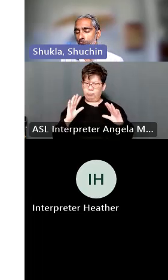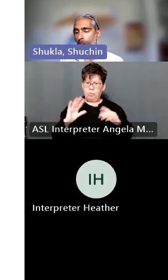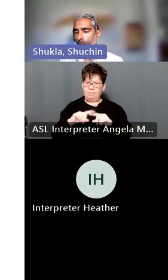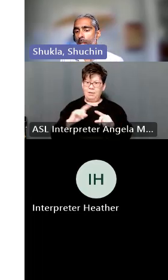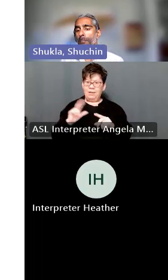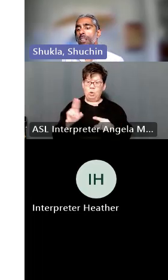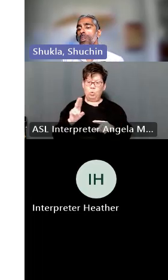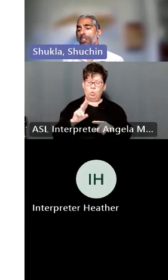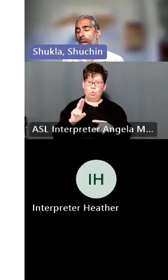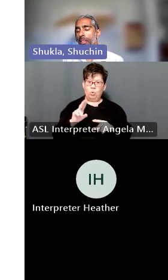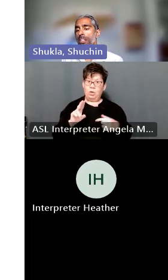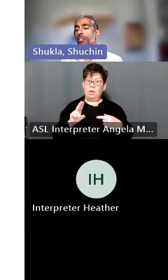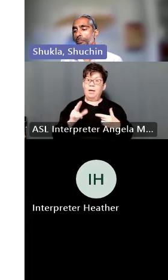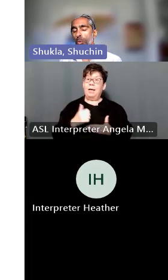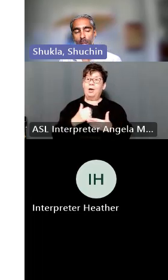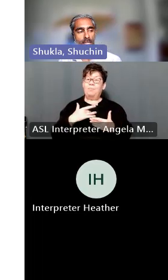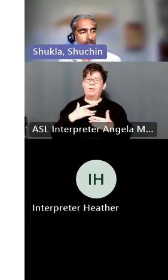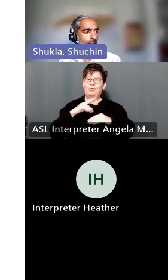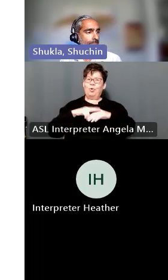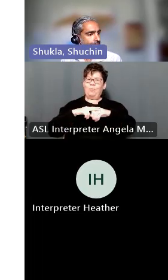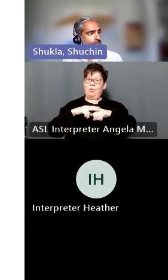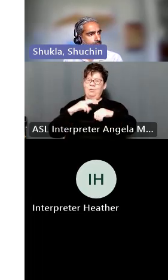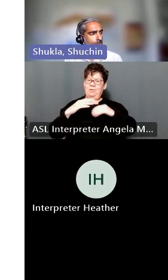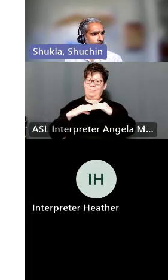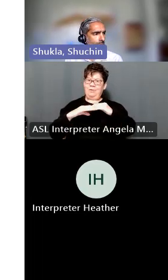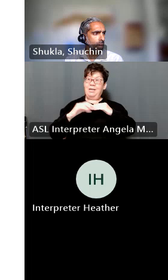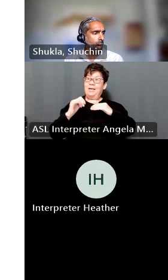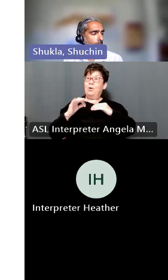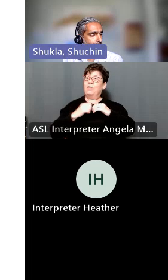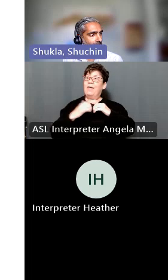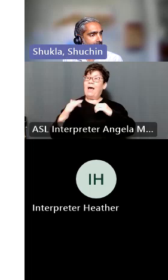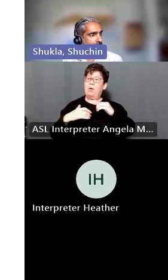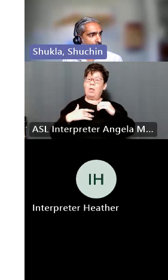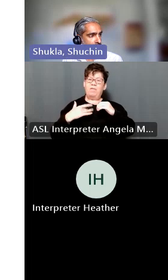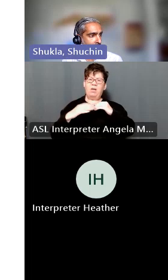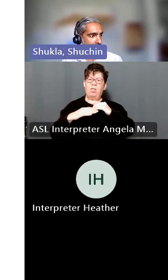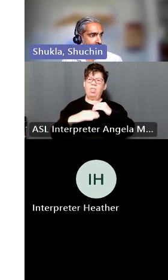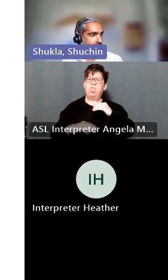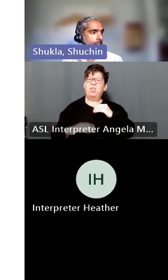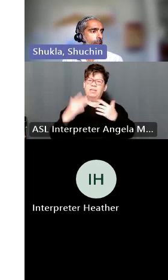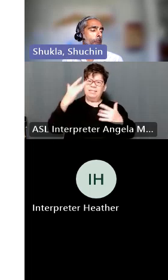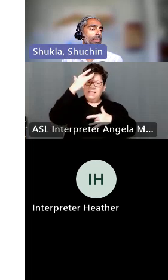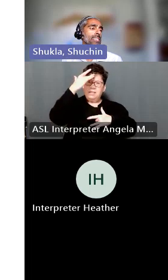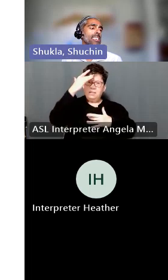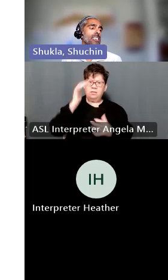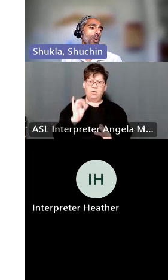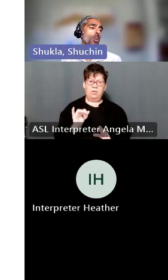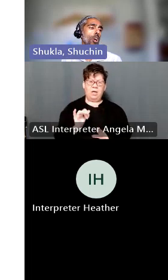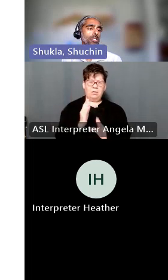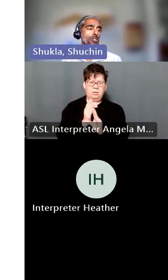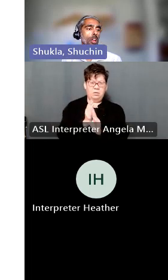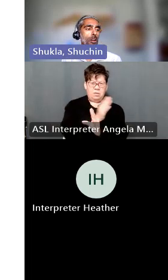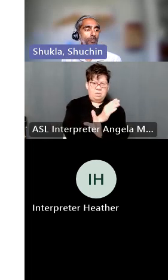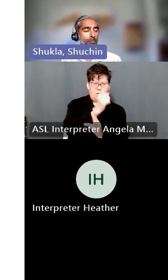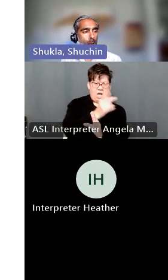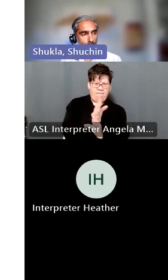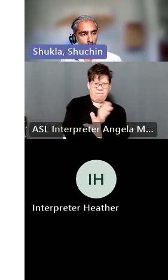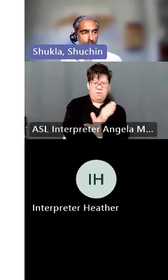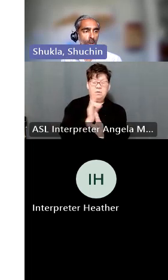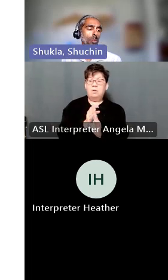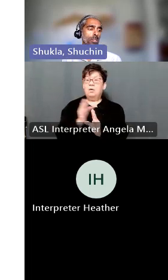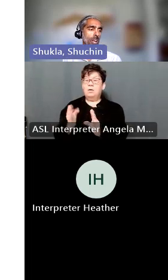at least to feel normal, because when you're not using, you feel really sick. And that's this first half of this. But let's say someone goes through